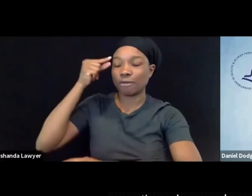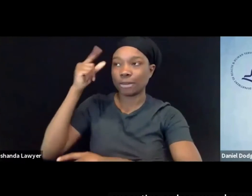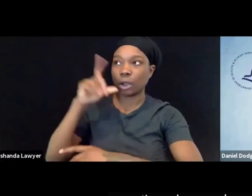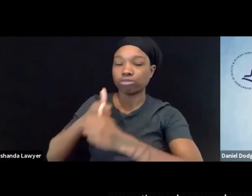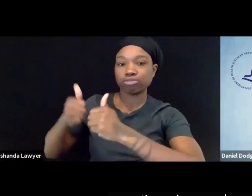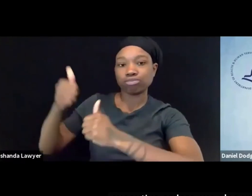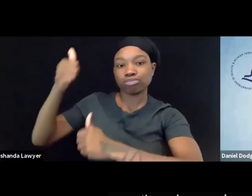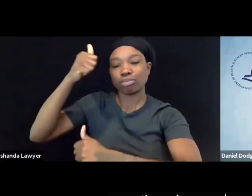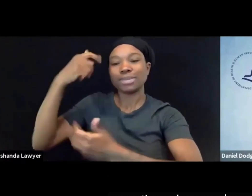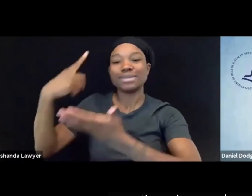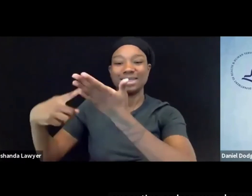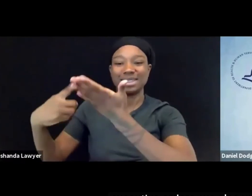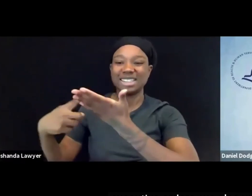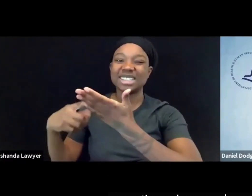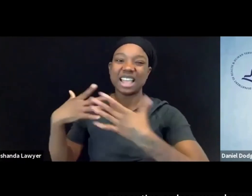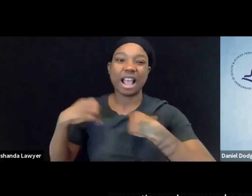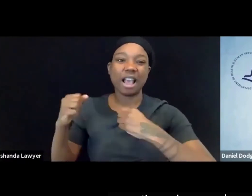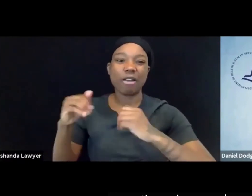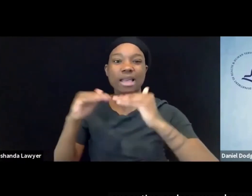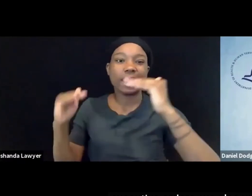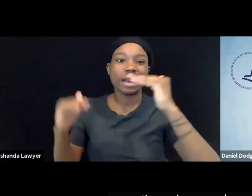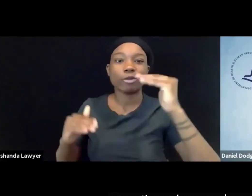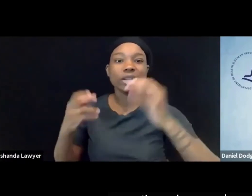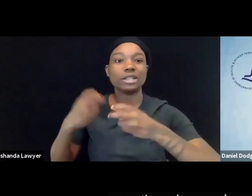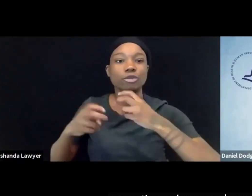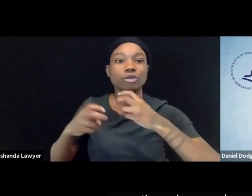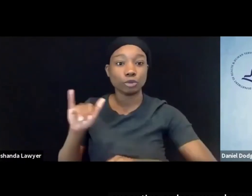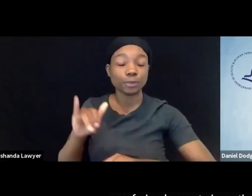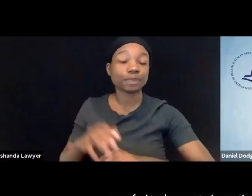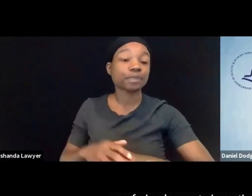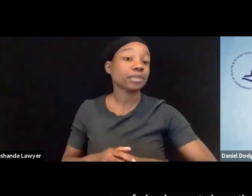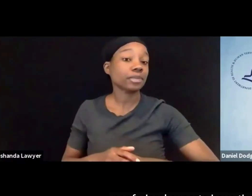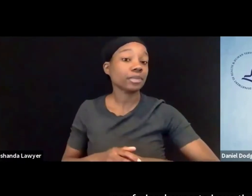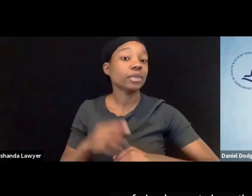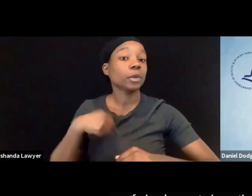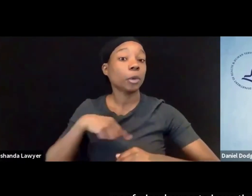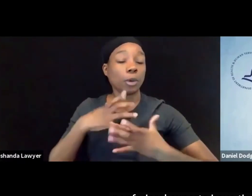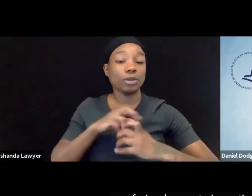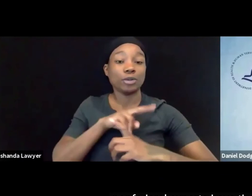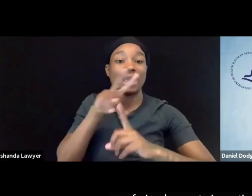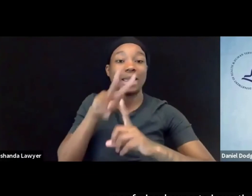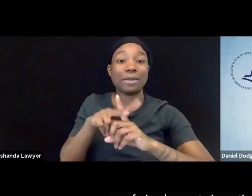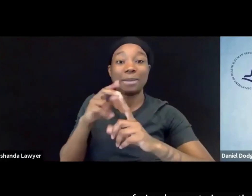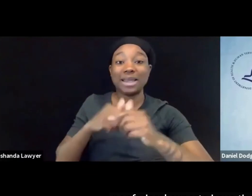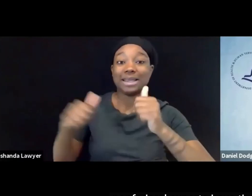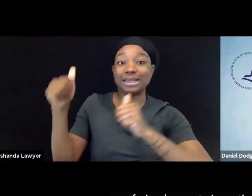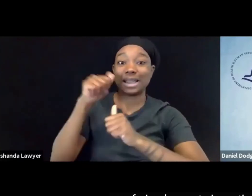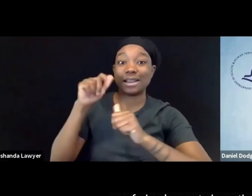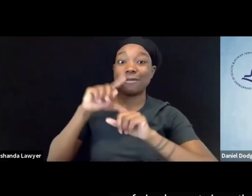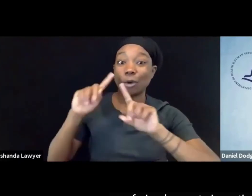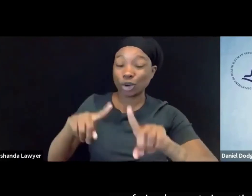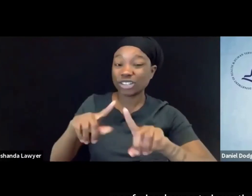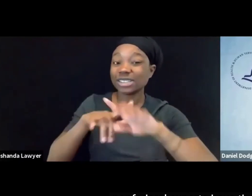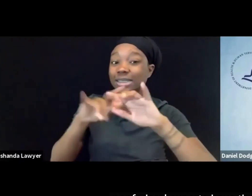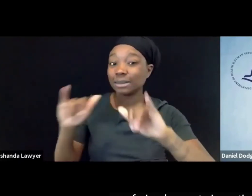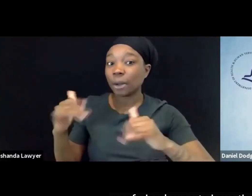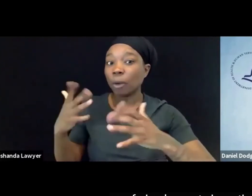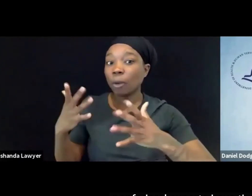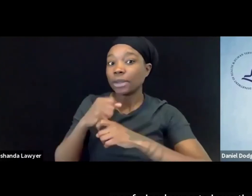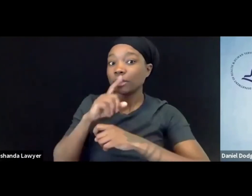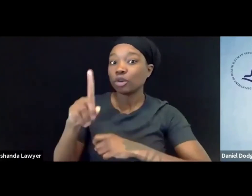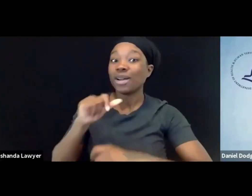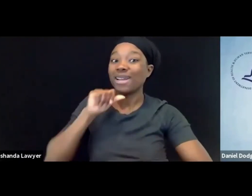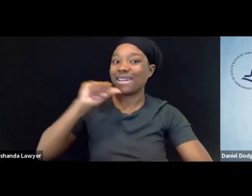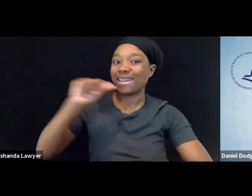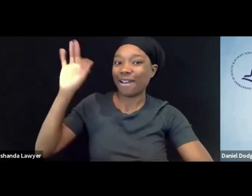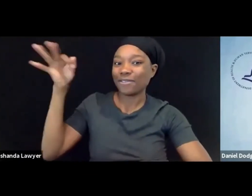executive orders, we also work to ensure that non-federal experts have the opportunity to participate or